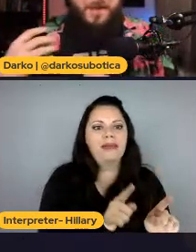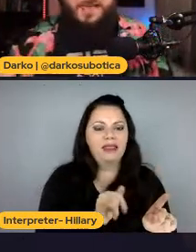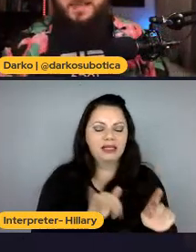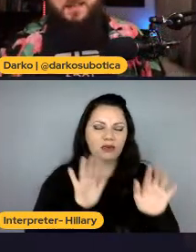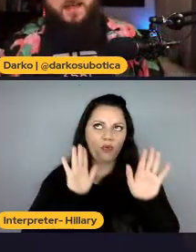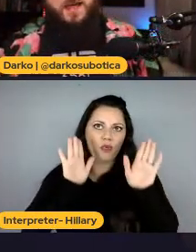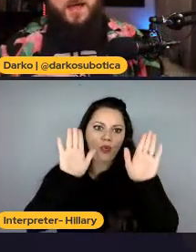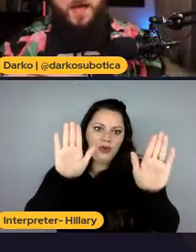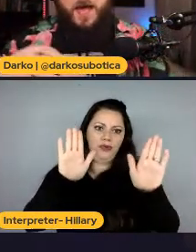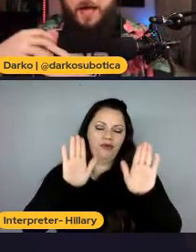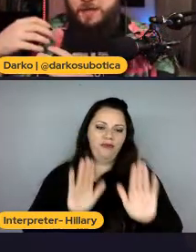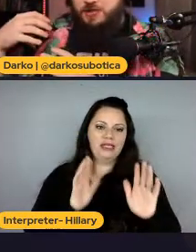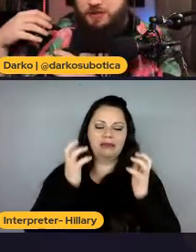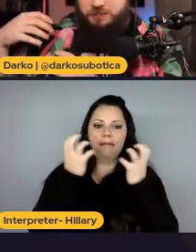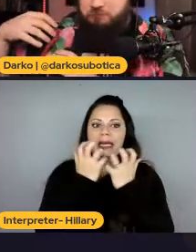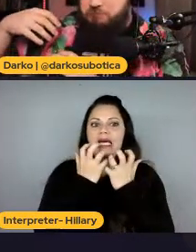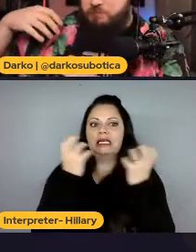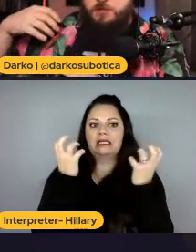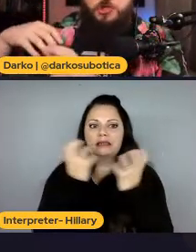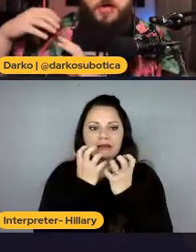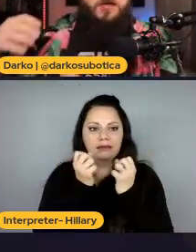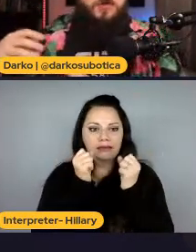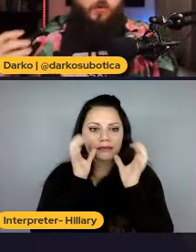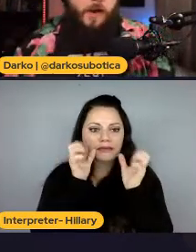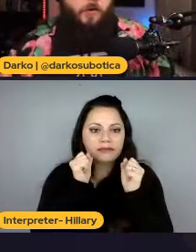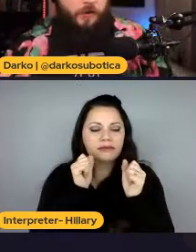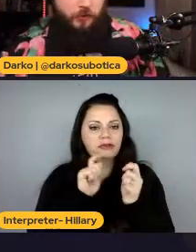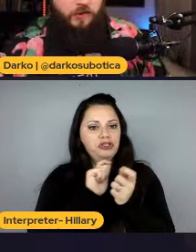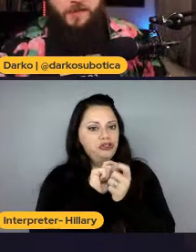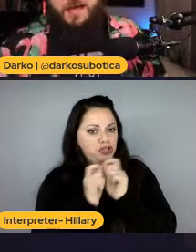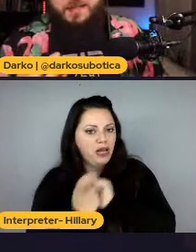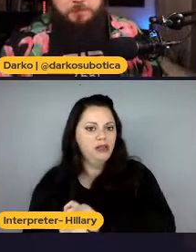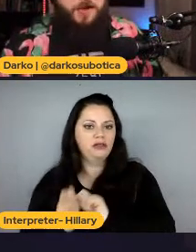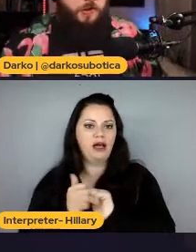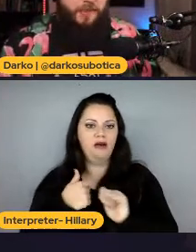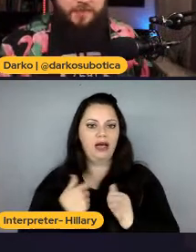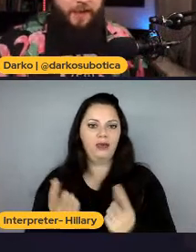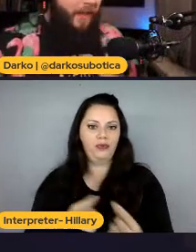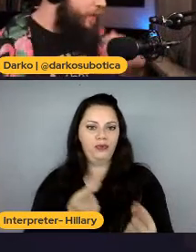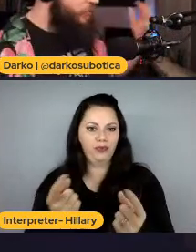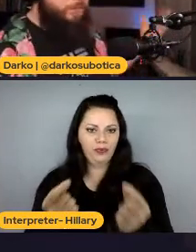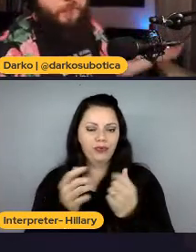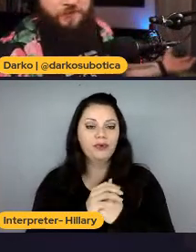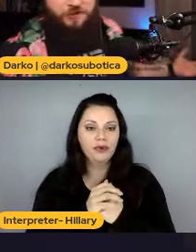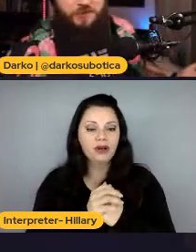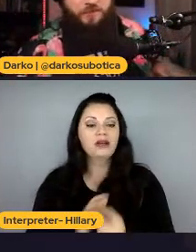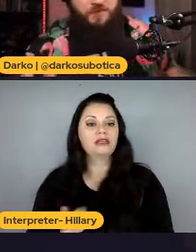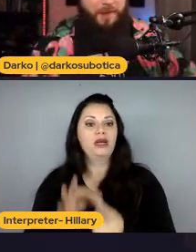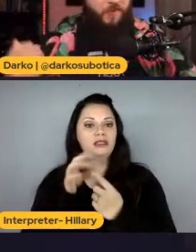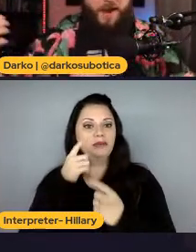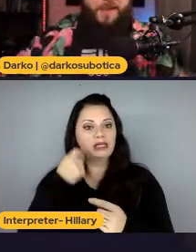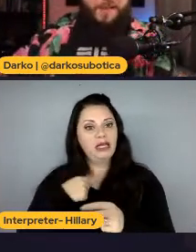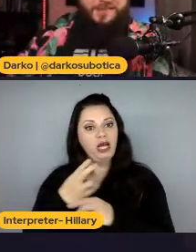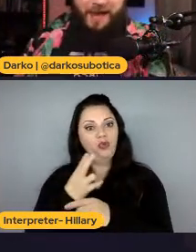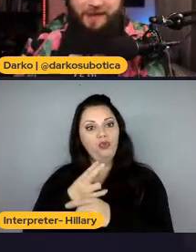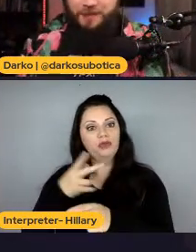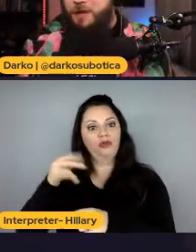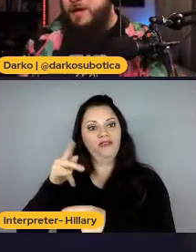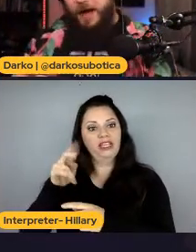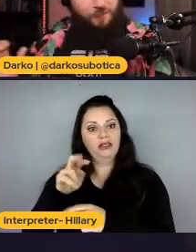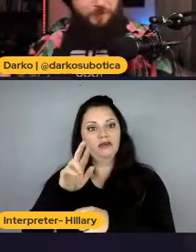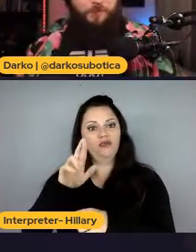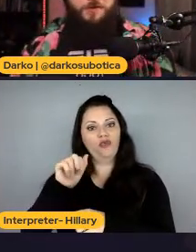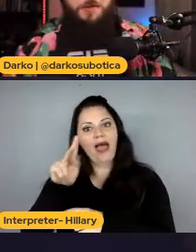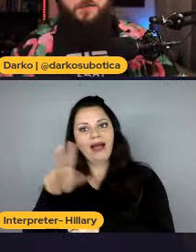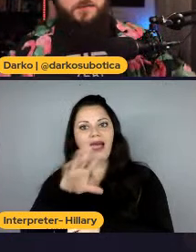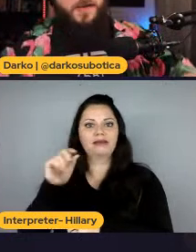It's an amazing thing, and it's just changed the way we do things, especially at scale. I used to provision servers by racking and stacking them.